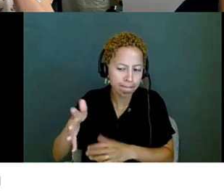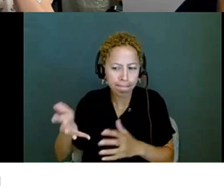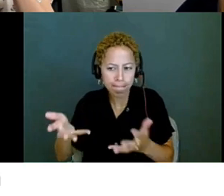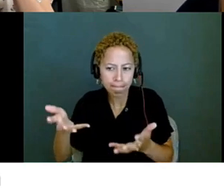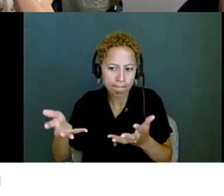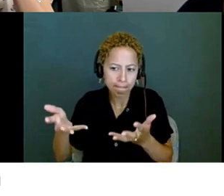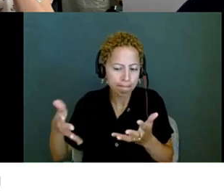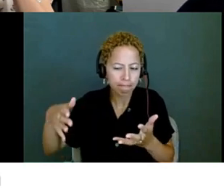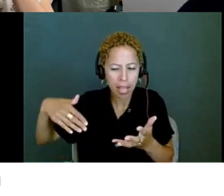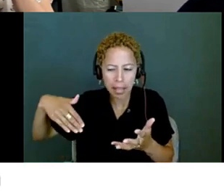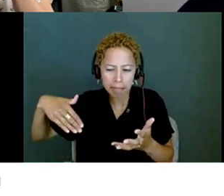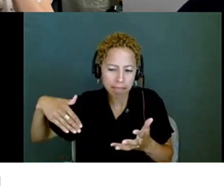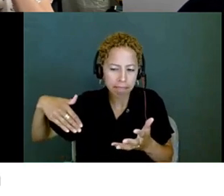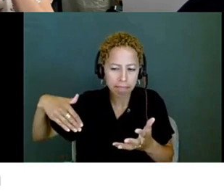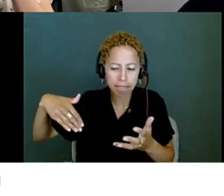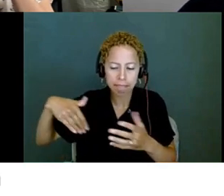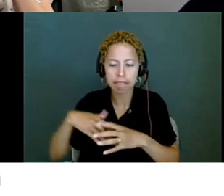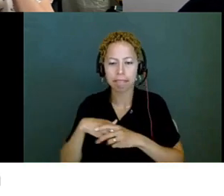just yet.